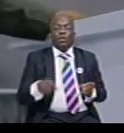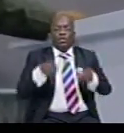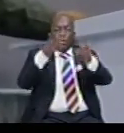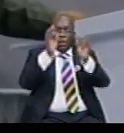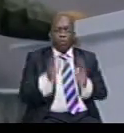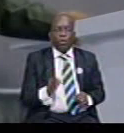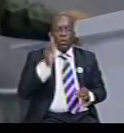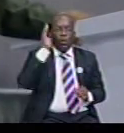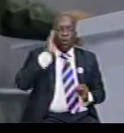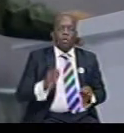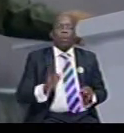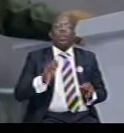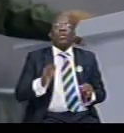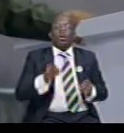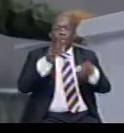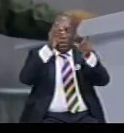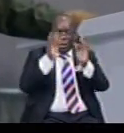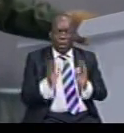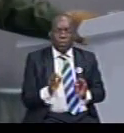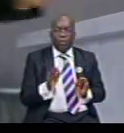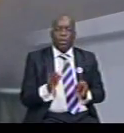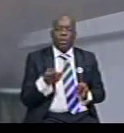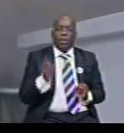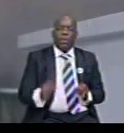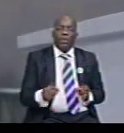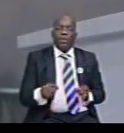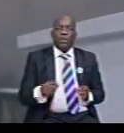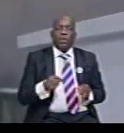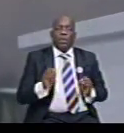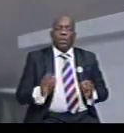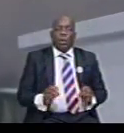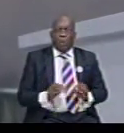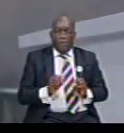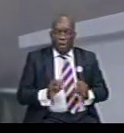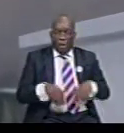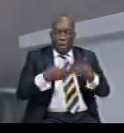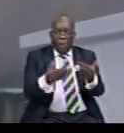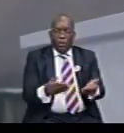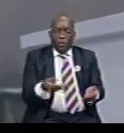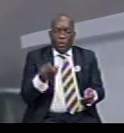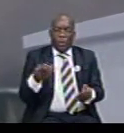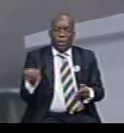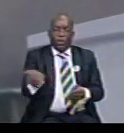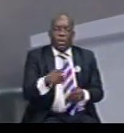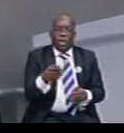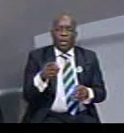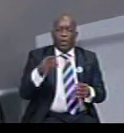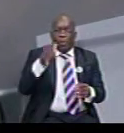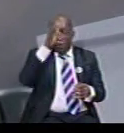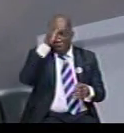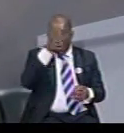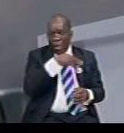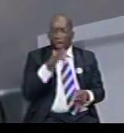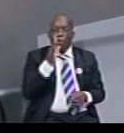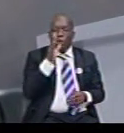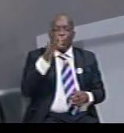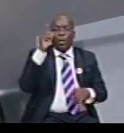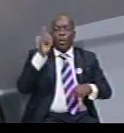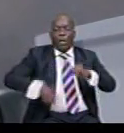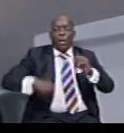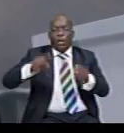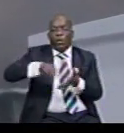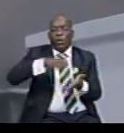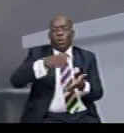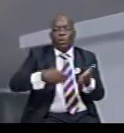That's economics. That's not Christianity. And then their daddies and their mommies, if you cannot correct the